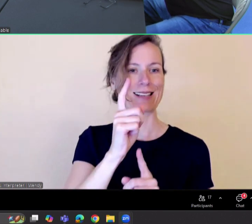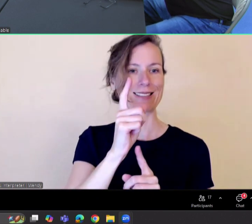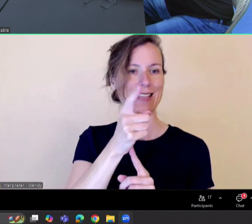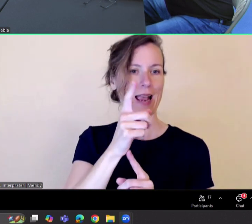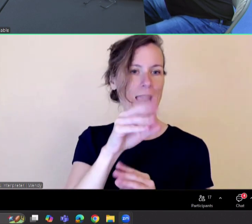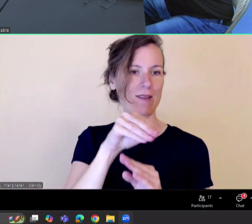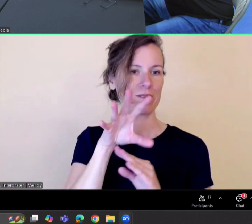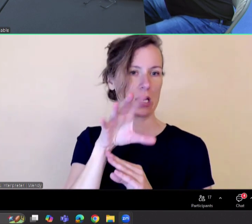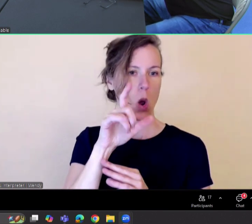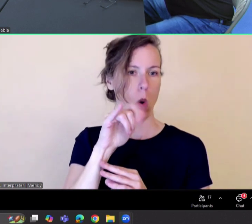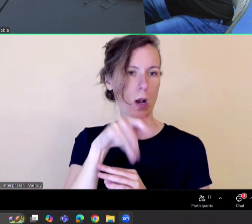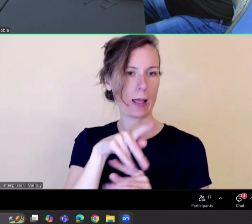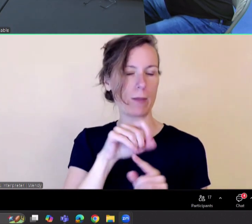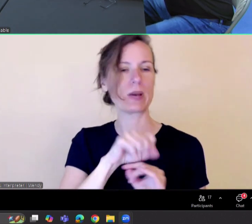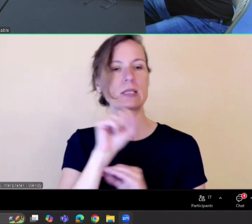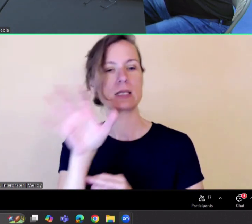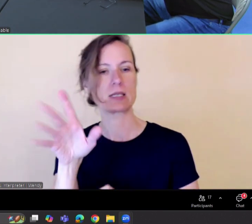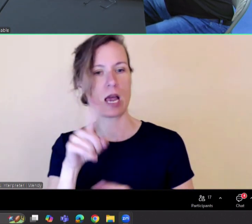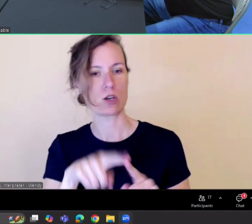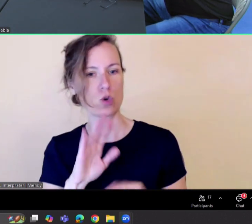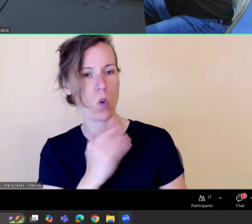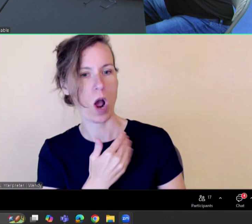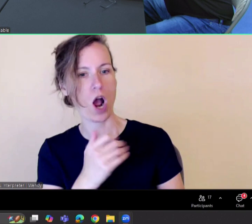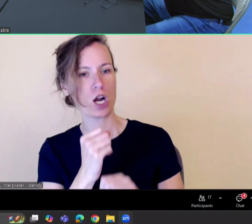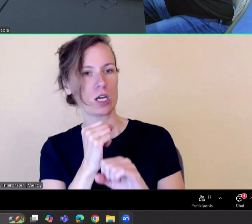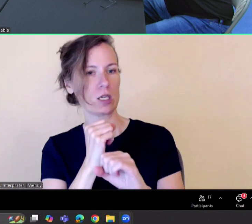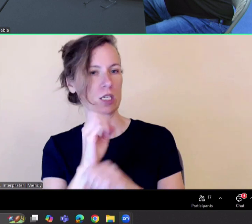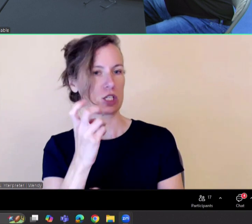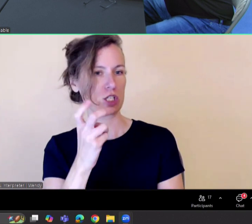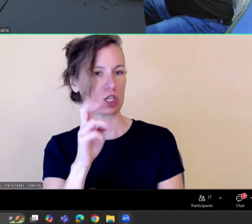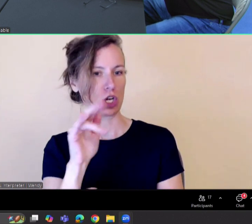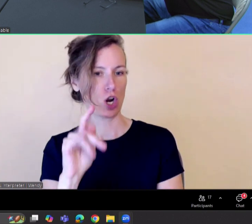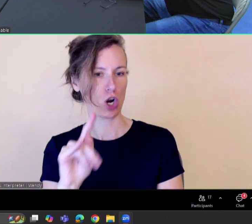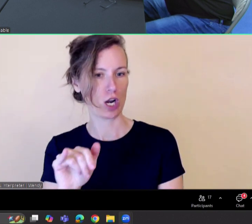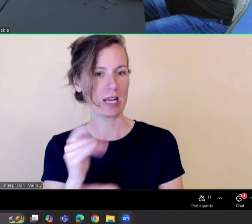server. And then that data is overwritten on a regular